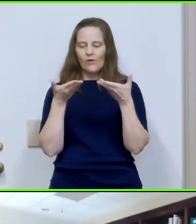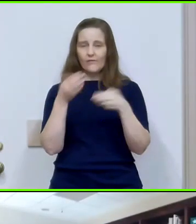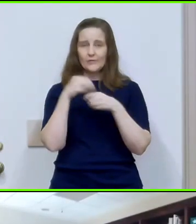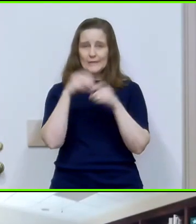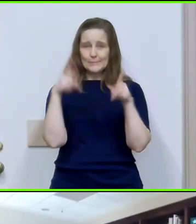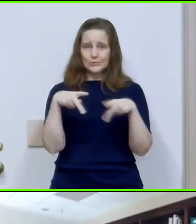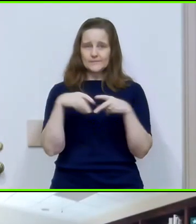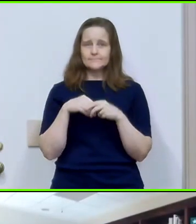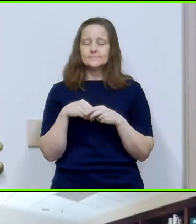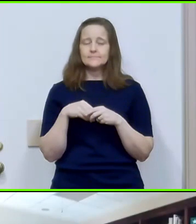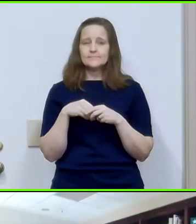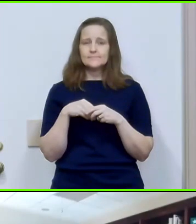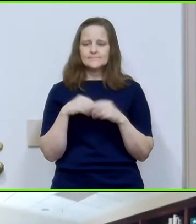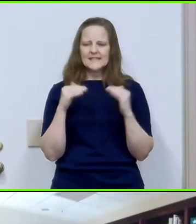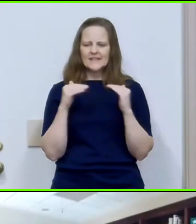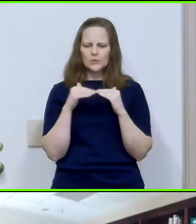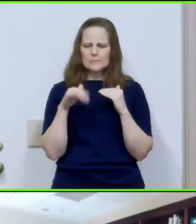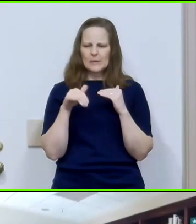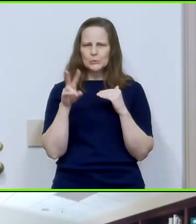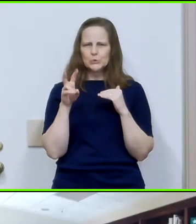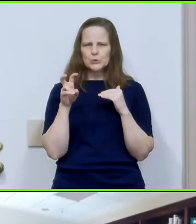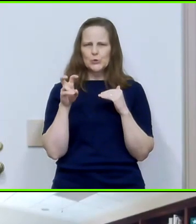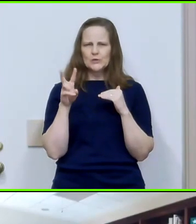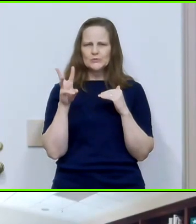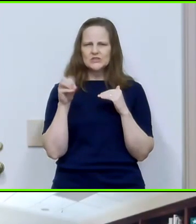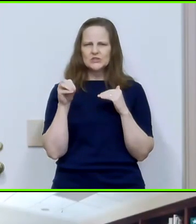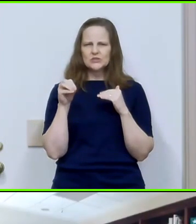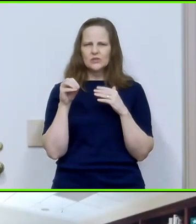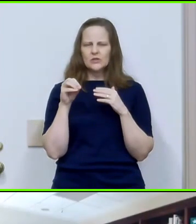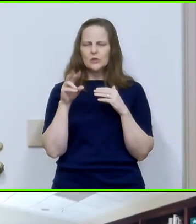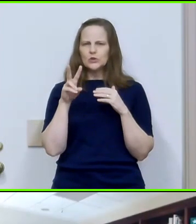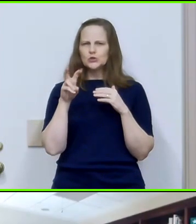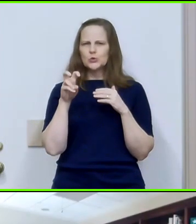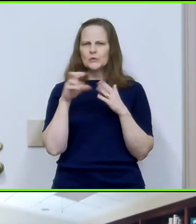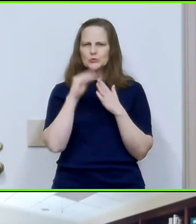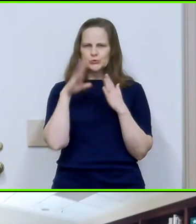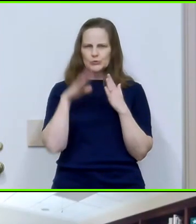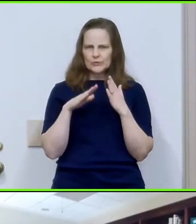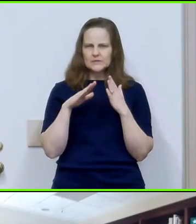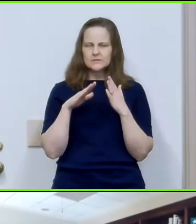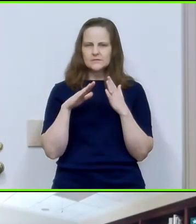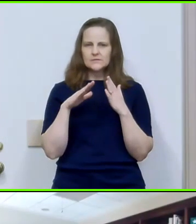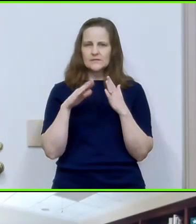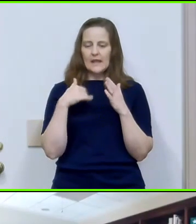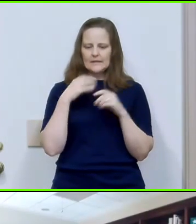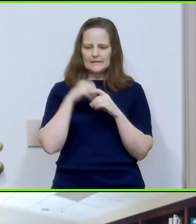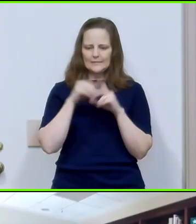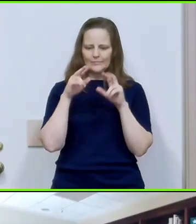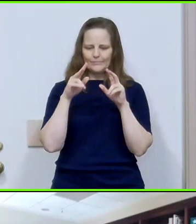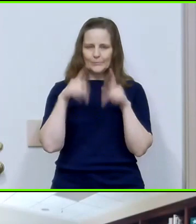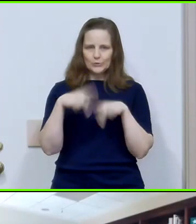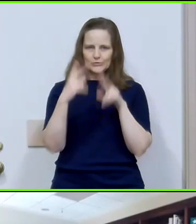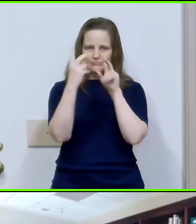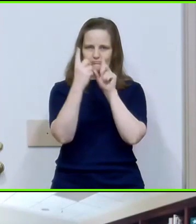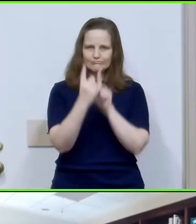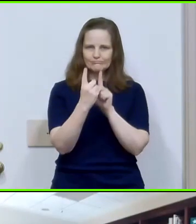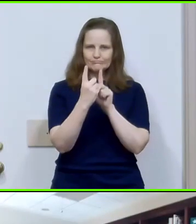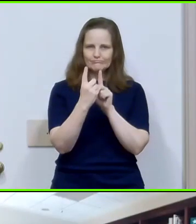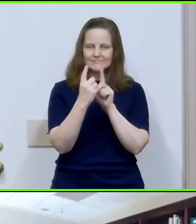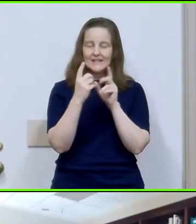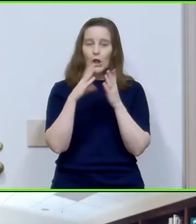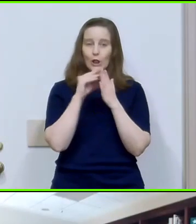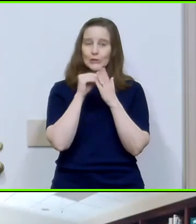person. That equaled just under 200 students that had in-person instruction this summer. We learned several